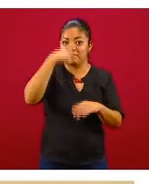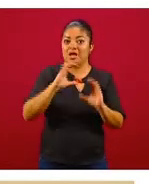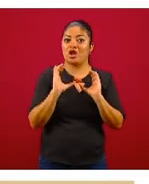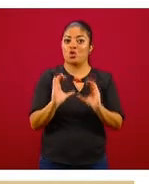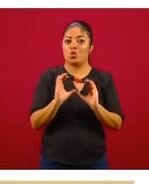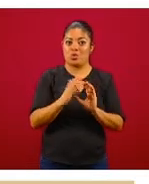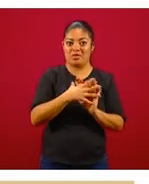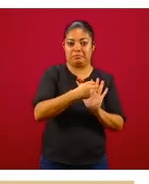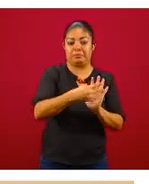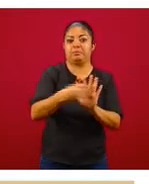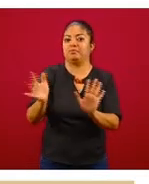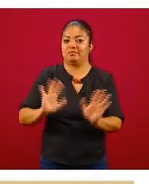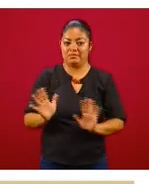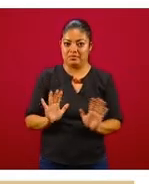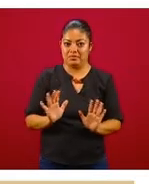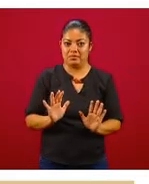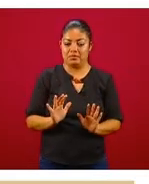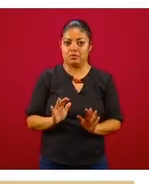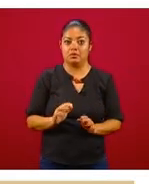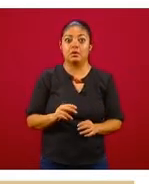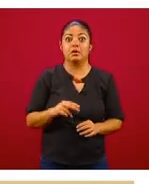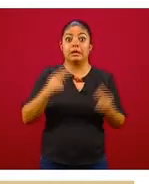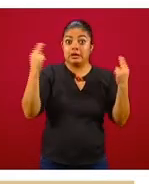are designed